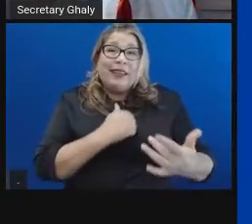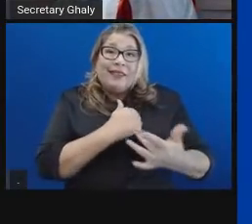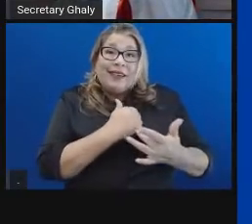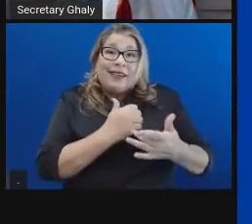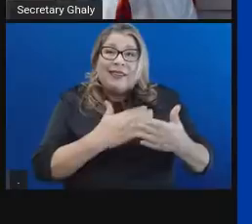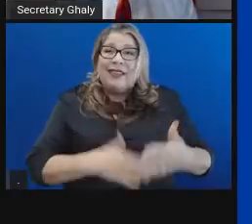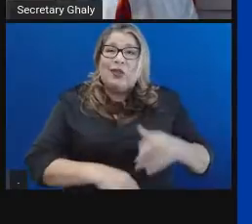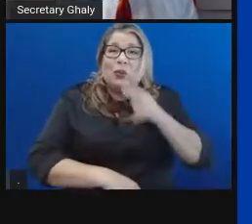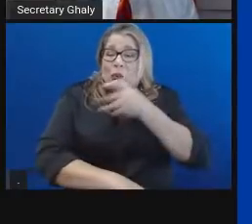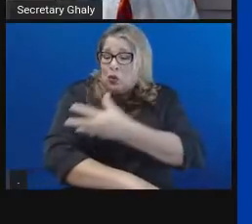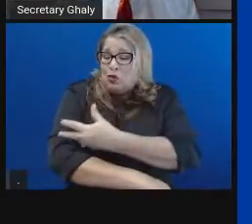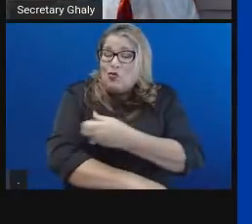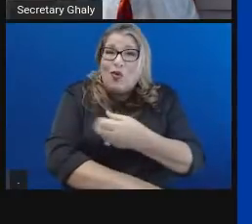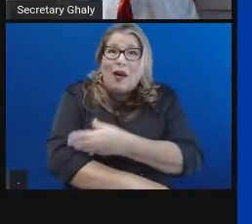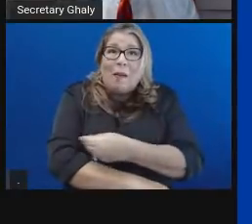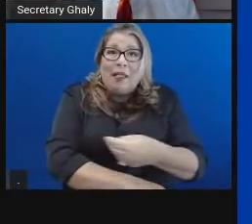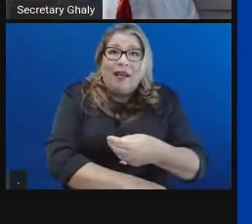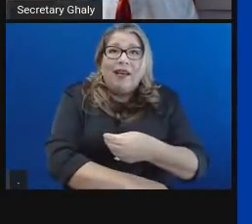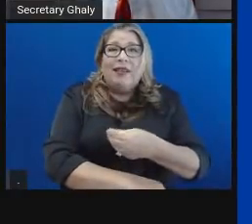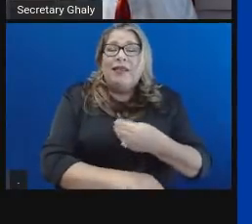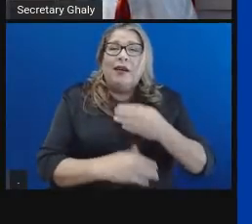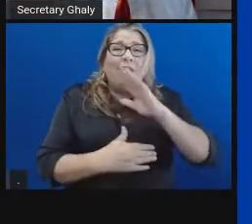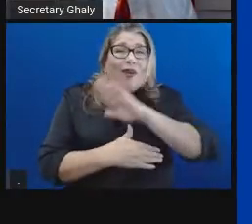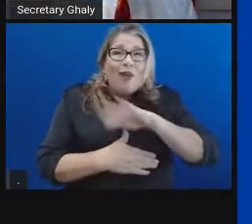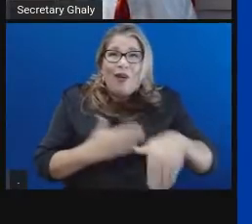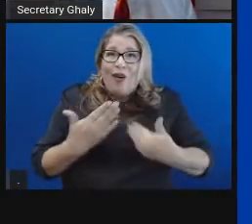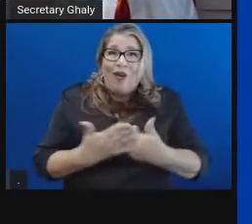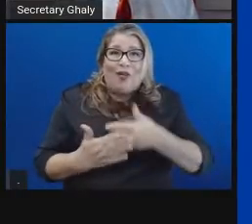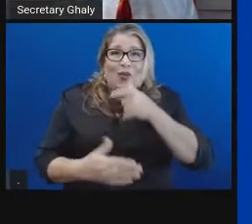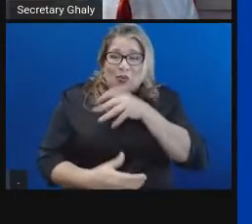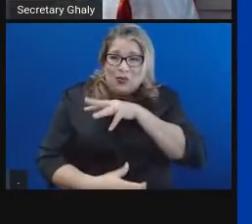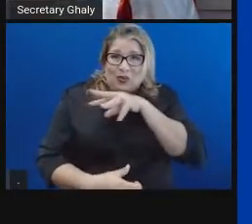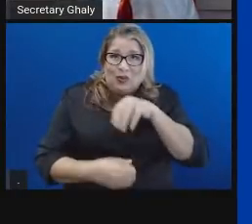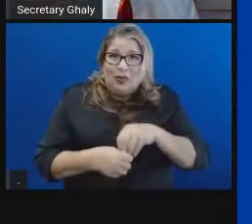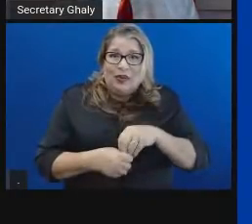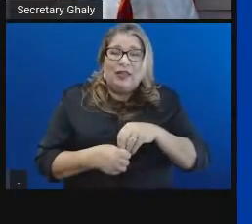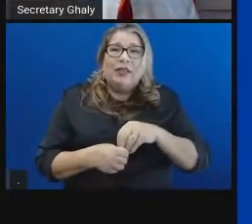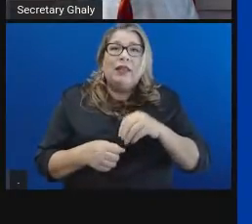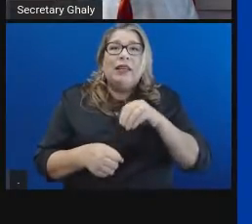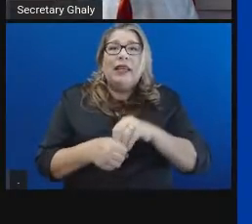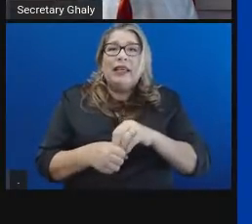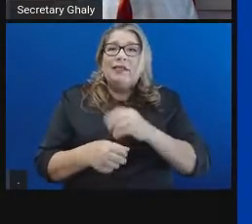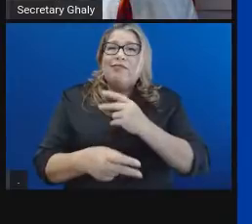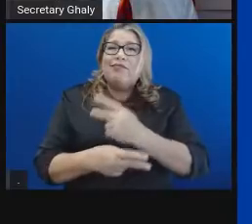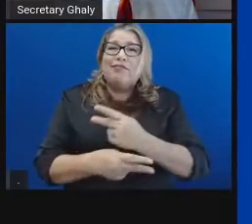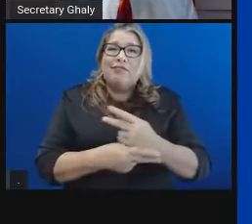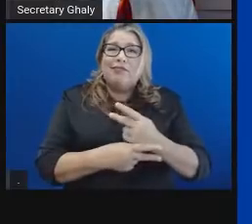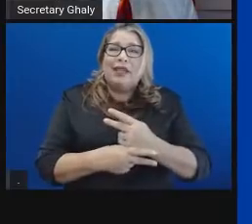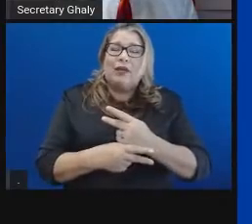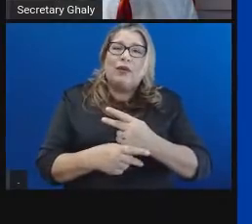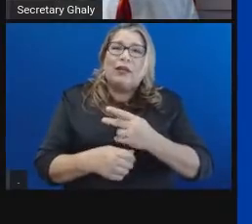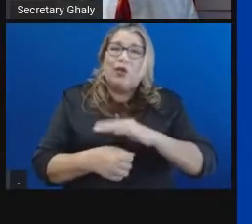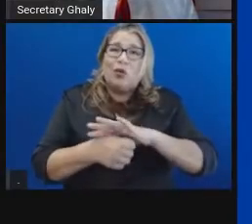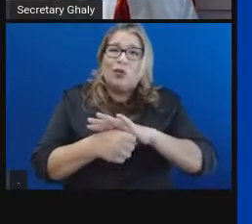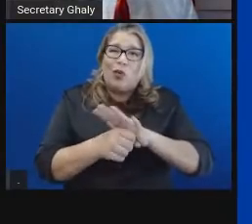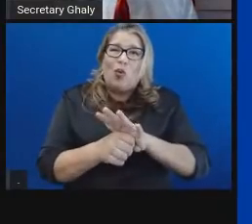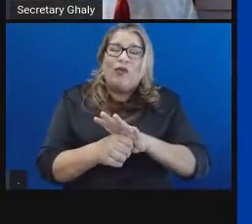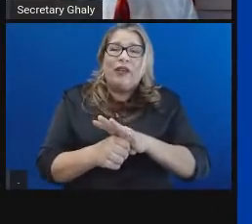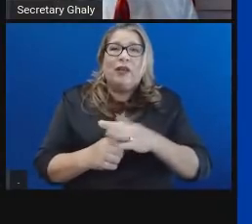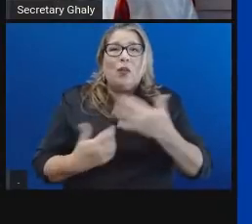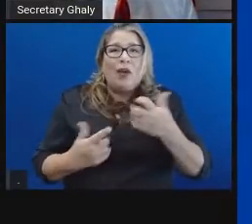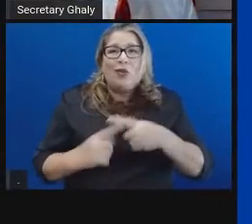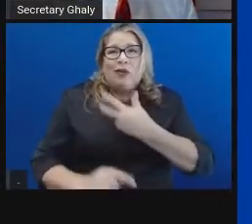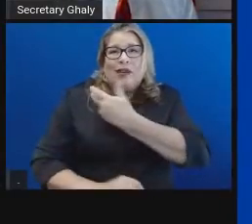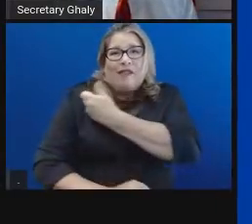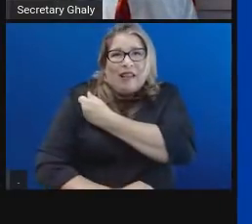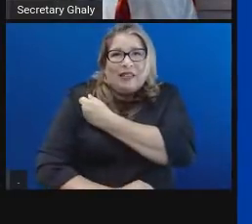phlebotomists, everybody who's involved in helping us support not just COVID care, but this effort to vaccinate California. And then